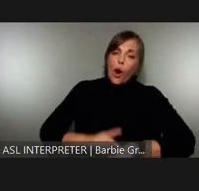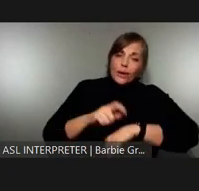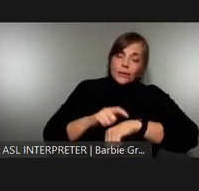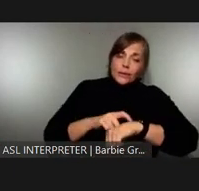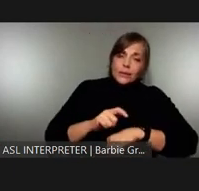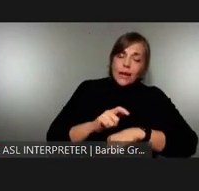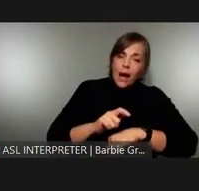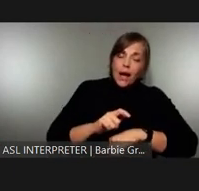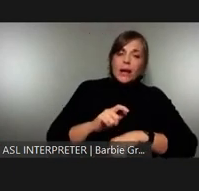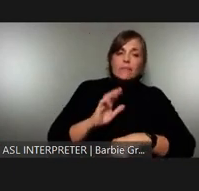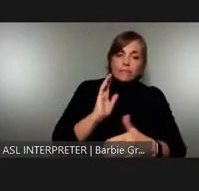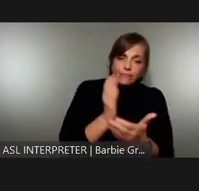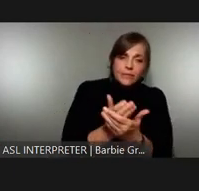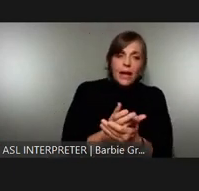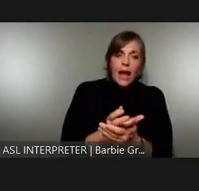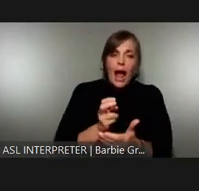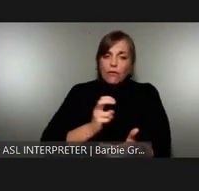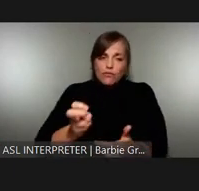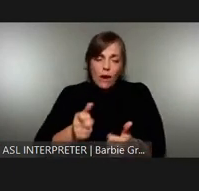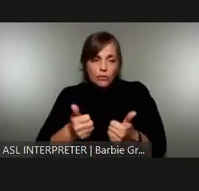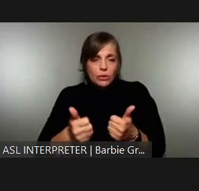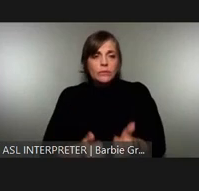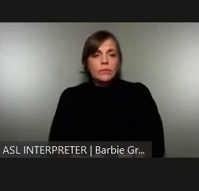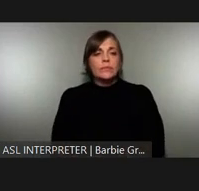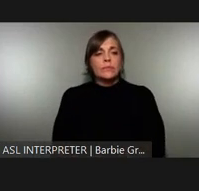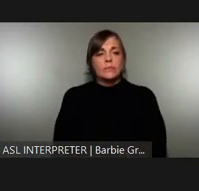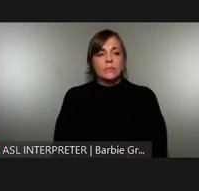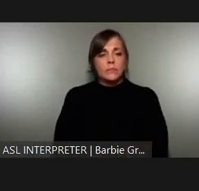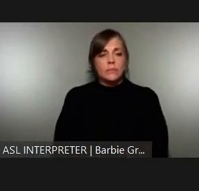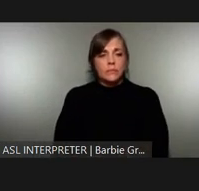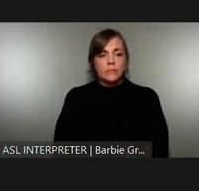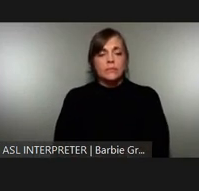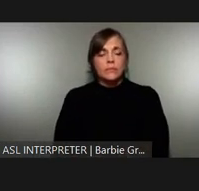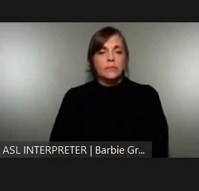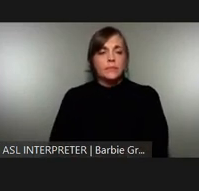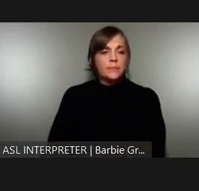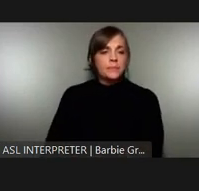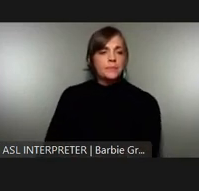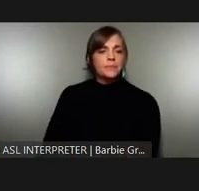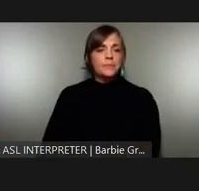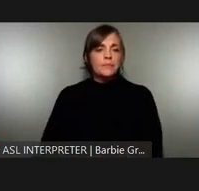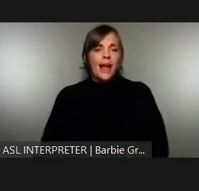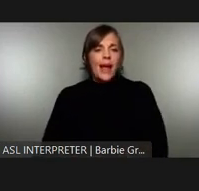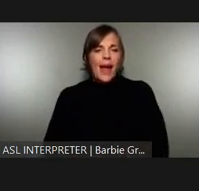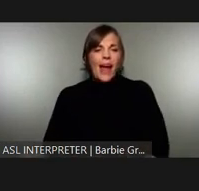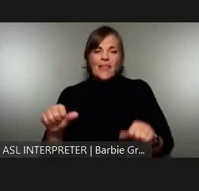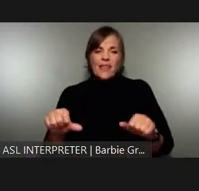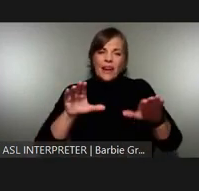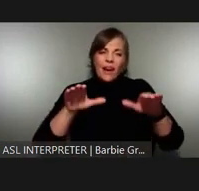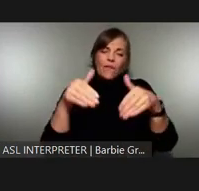the management team to focus on the factors that will drive customer experience rather than